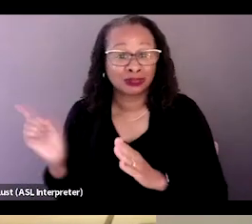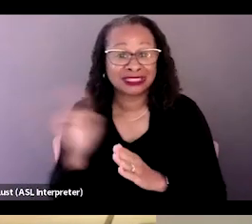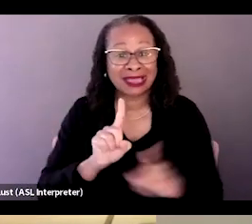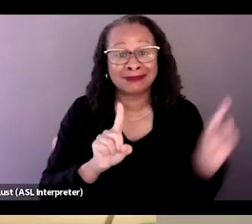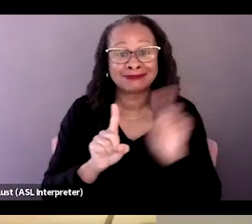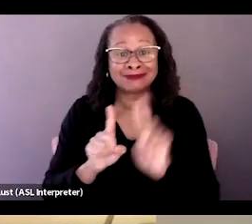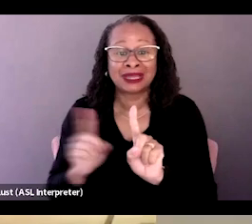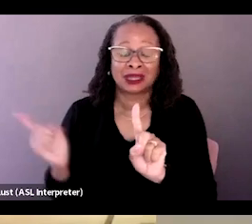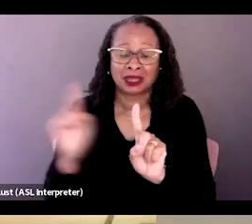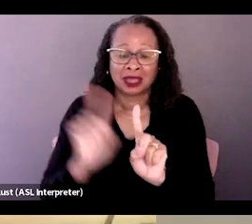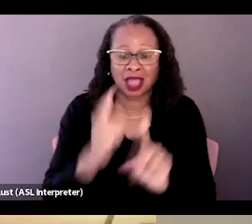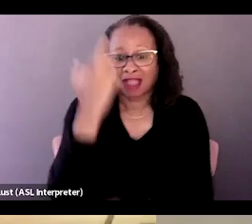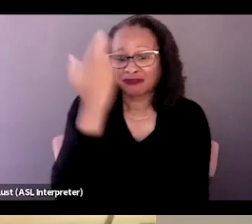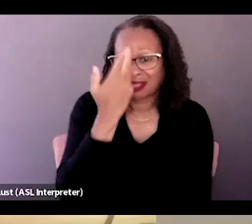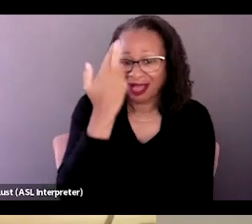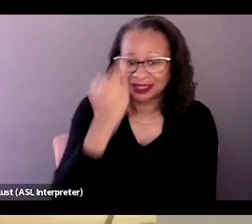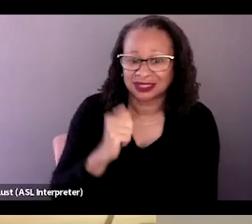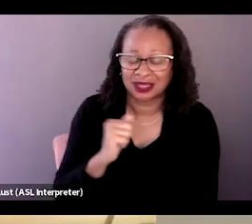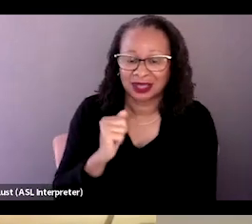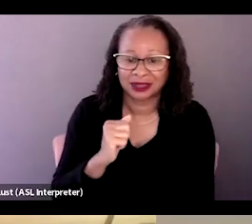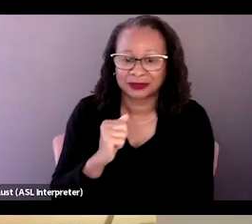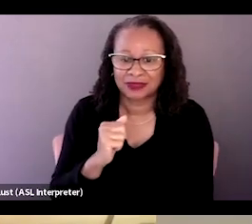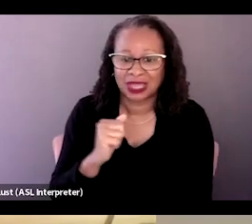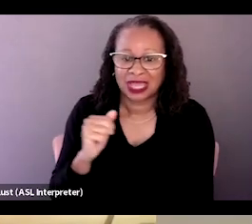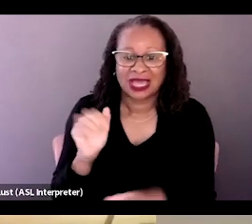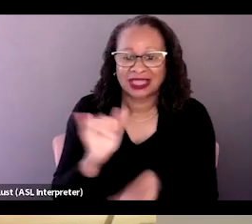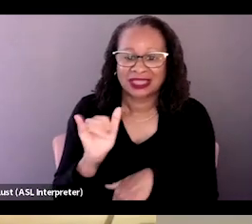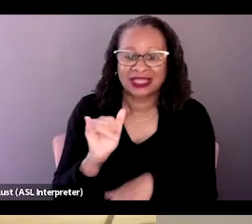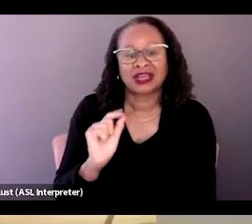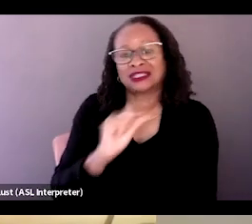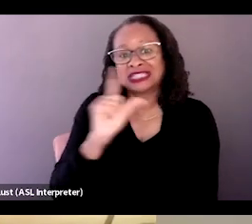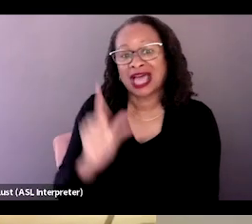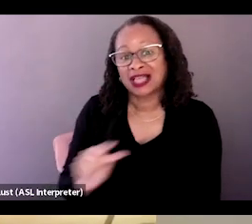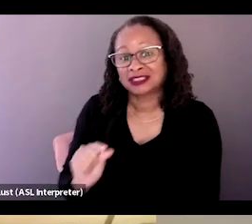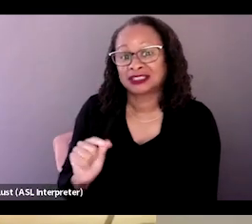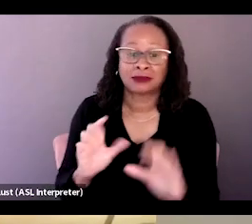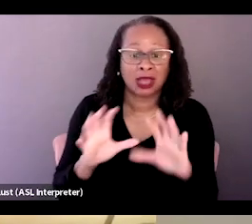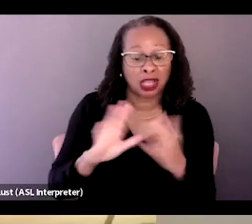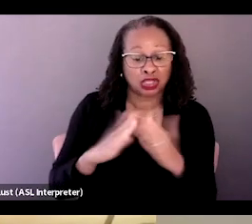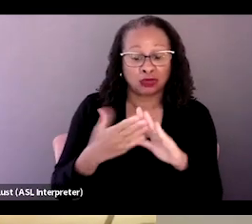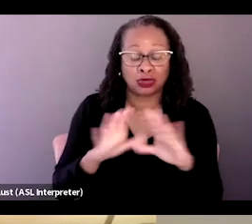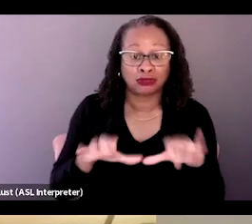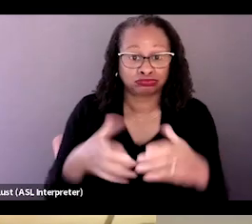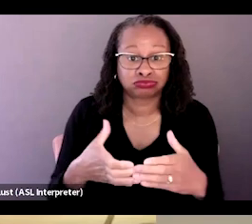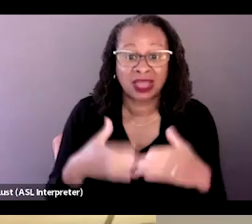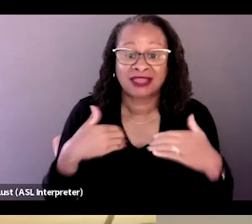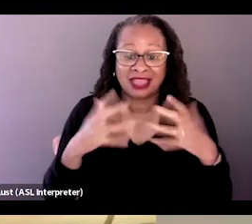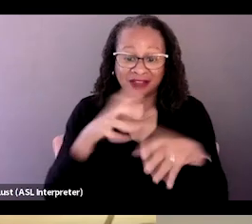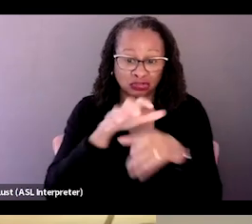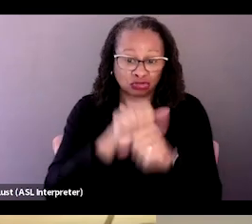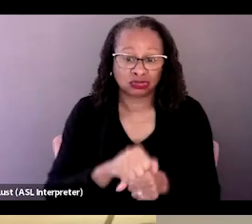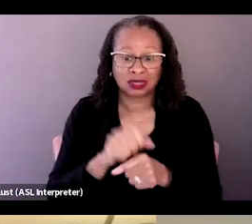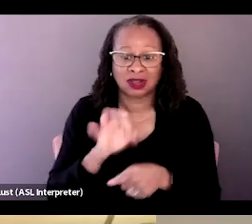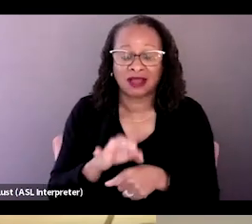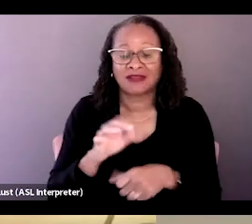they have nearly like in Italian neorealism, they have a tradition of theater, you